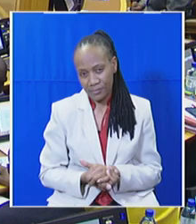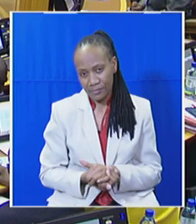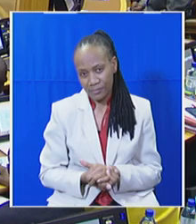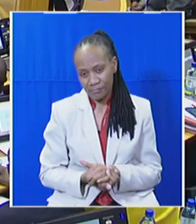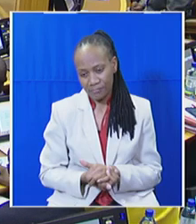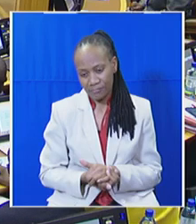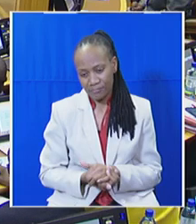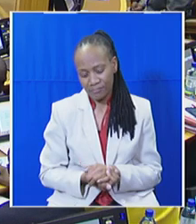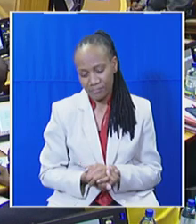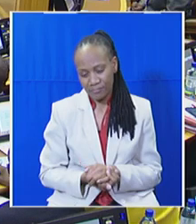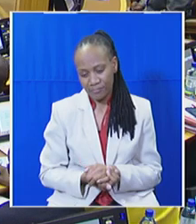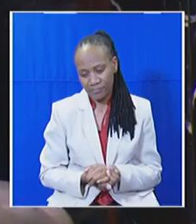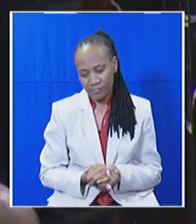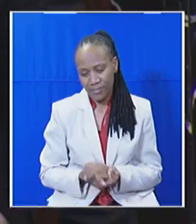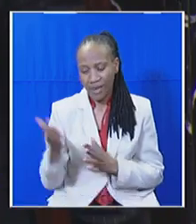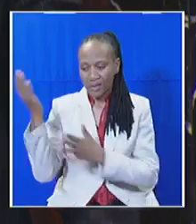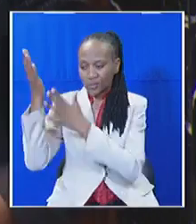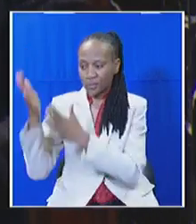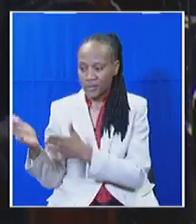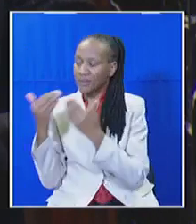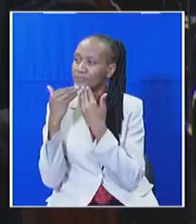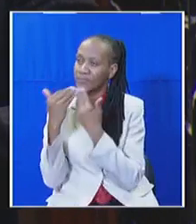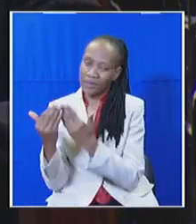Thank you, Honorable Speaker.